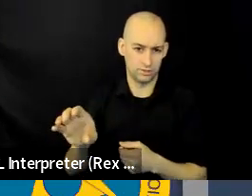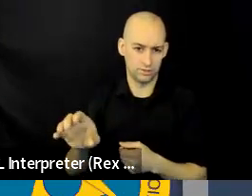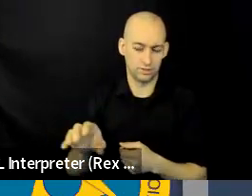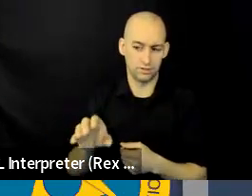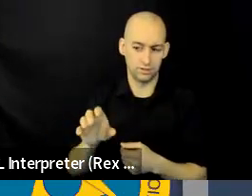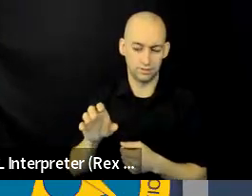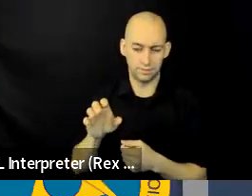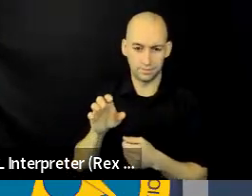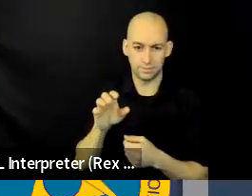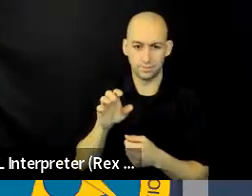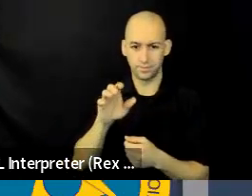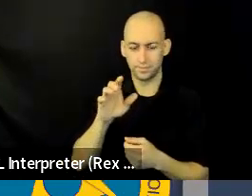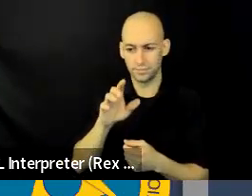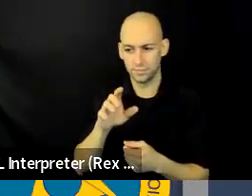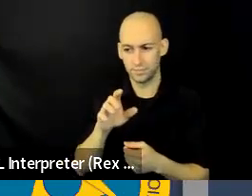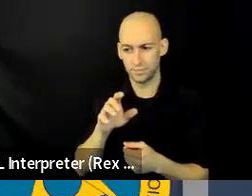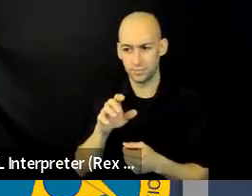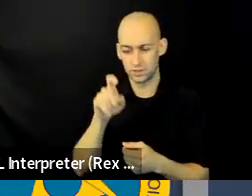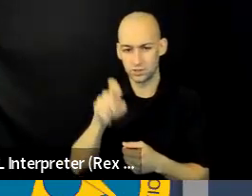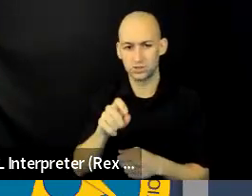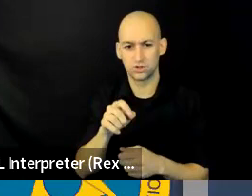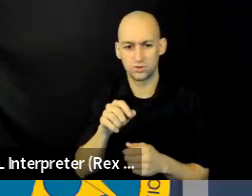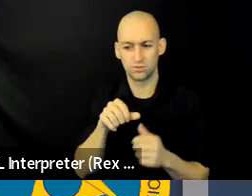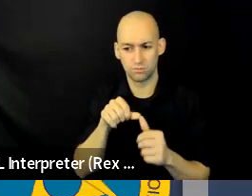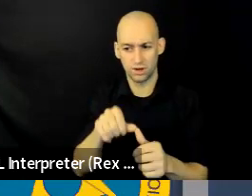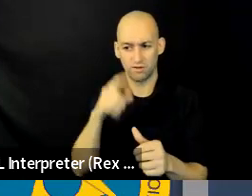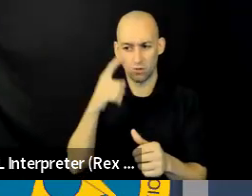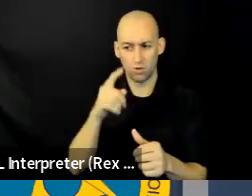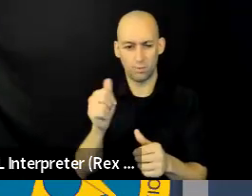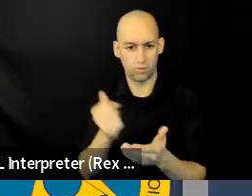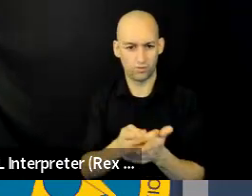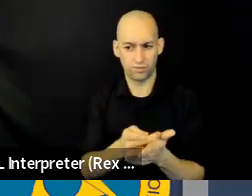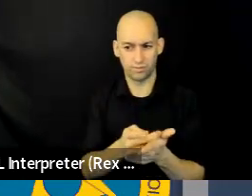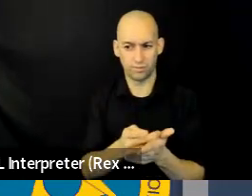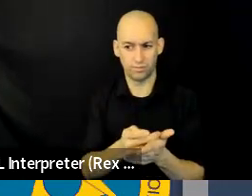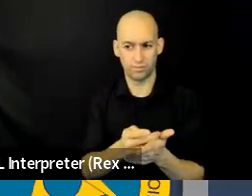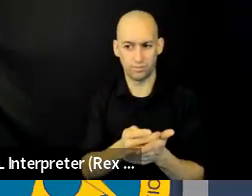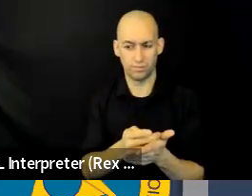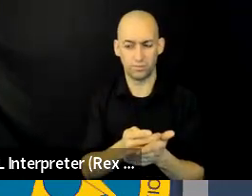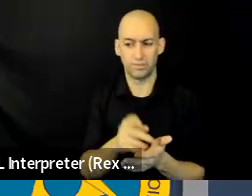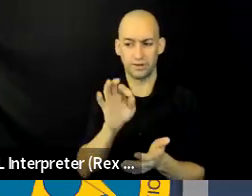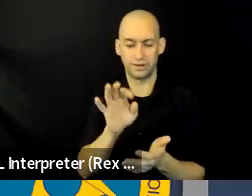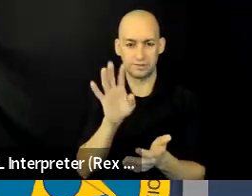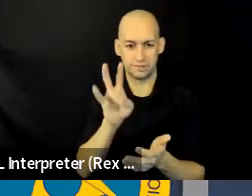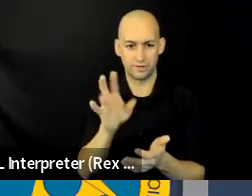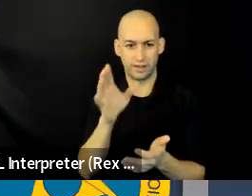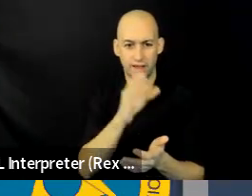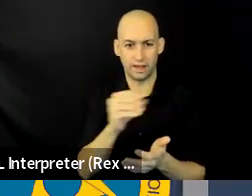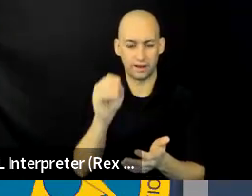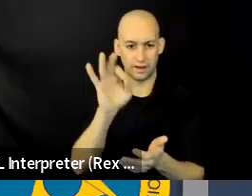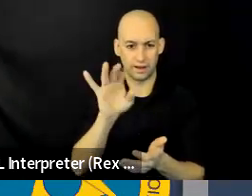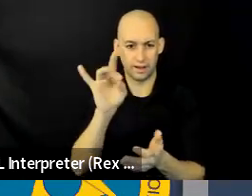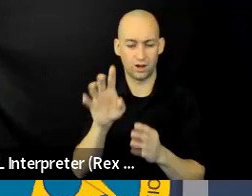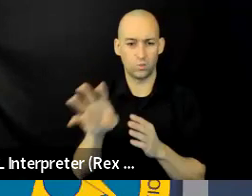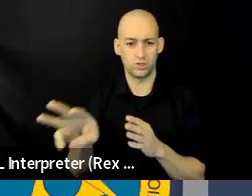Lashara, I'm looking at you, should remain for approval. So tab 97 and 98 have been withdrawn.